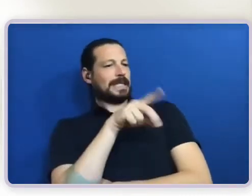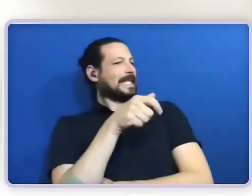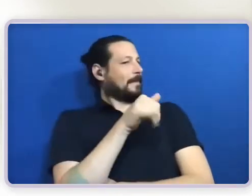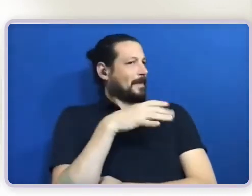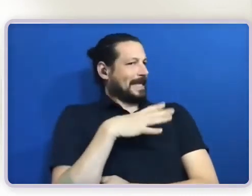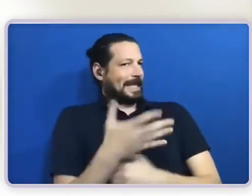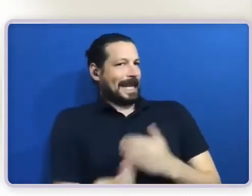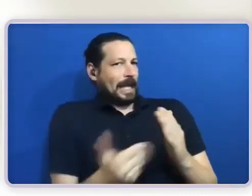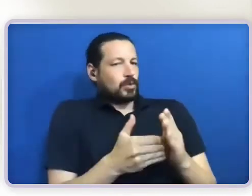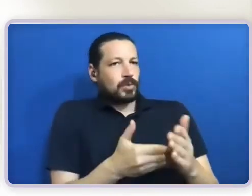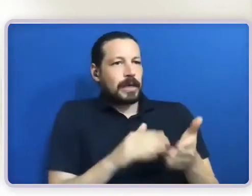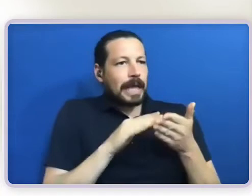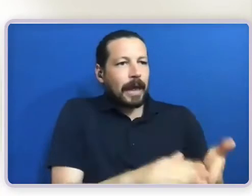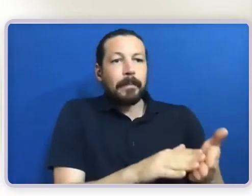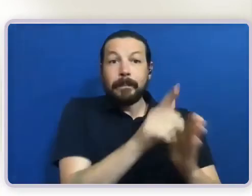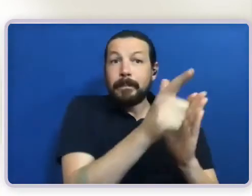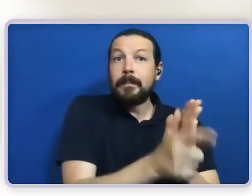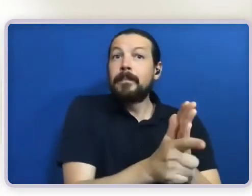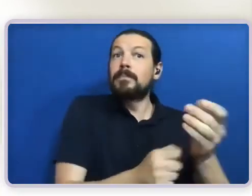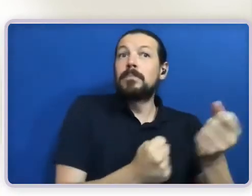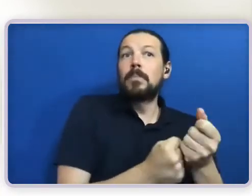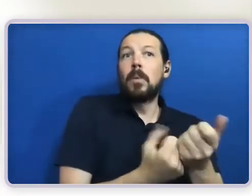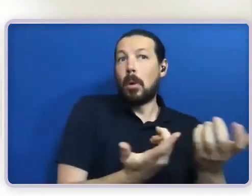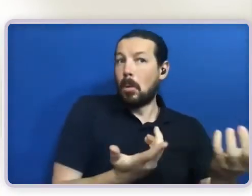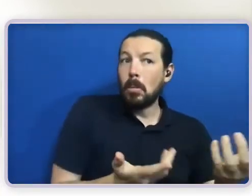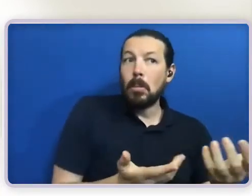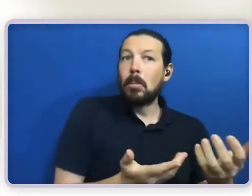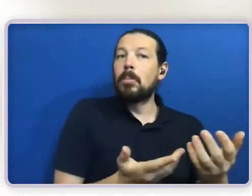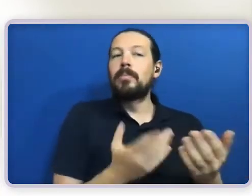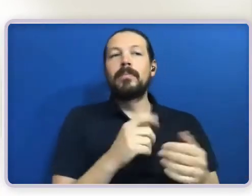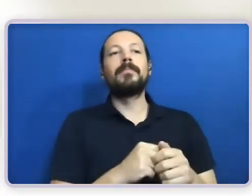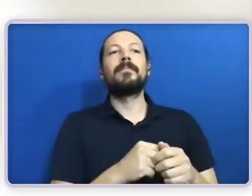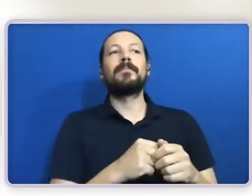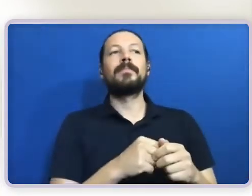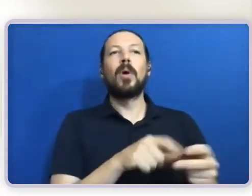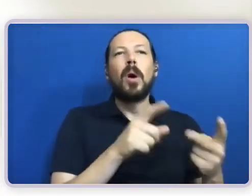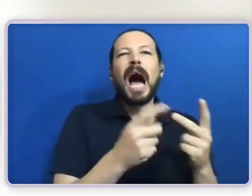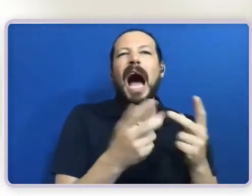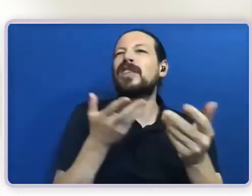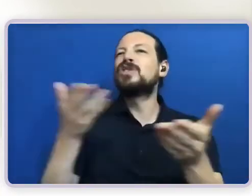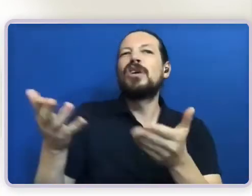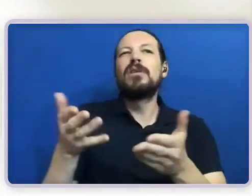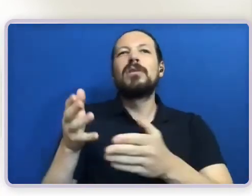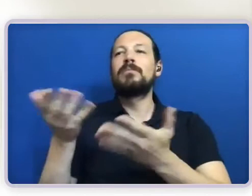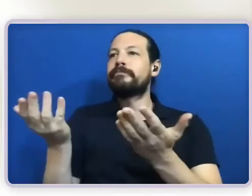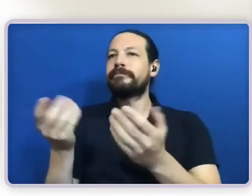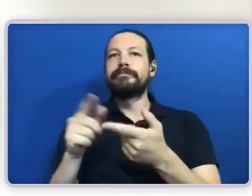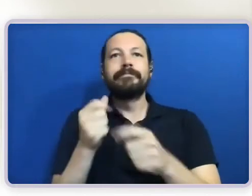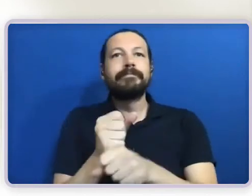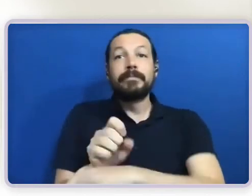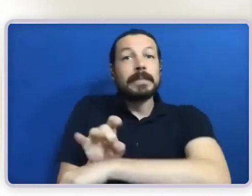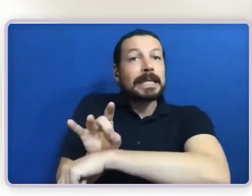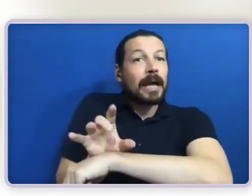support, which is really our service. It could also be other services, including the